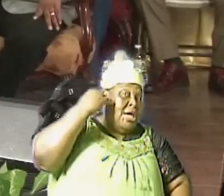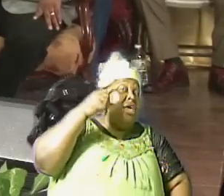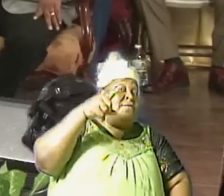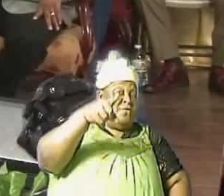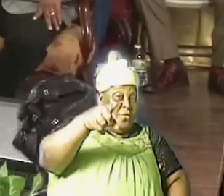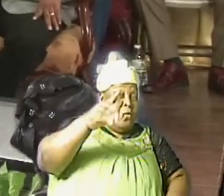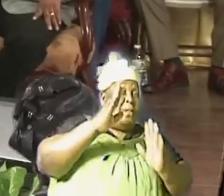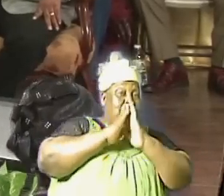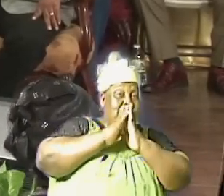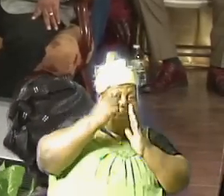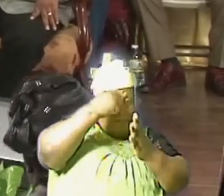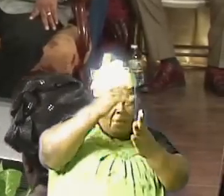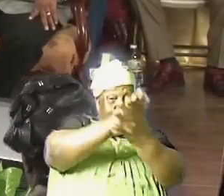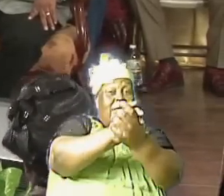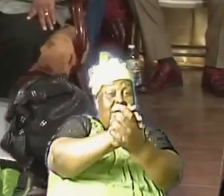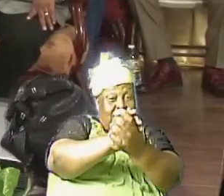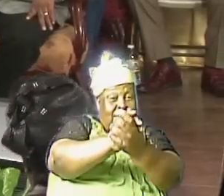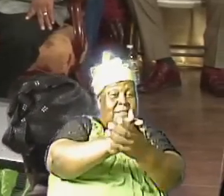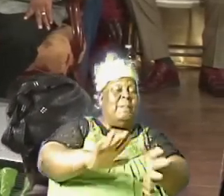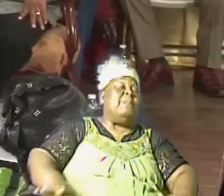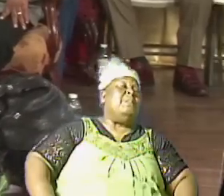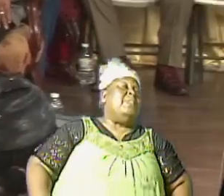If you pray, believe.